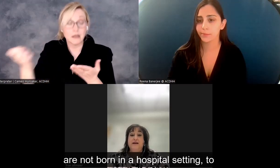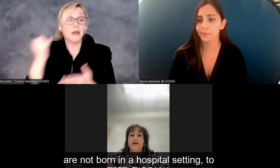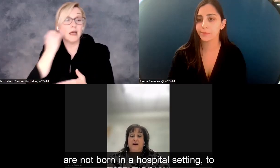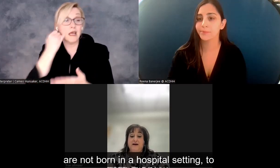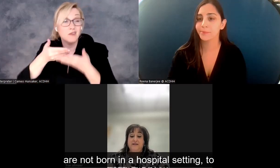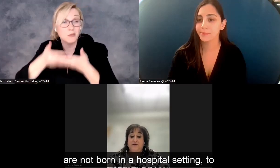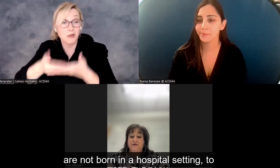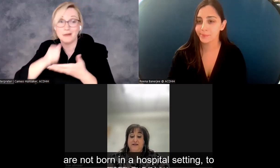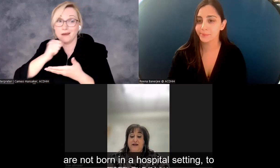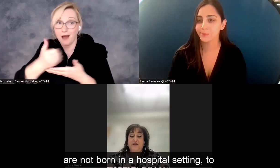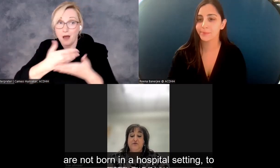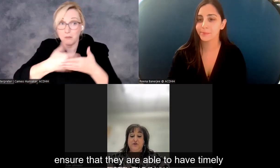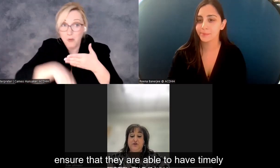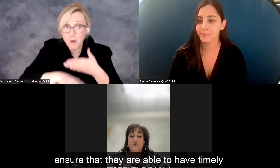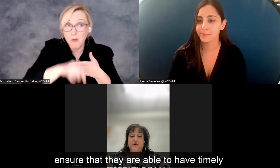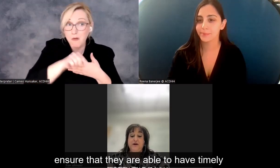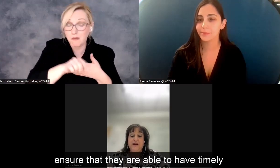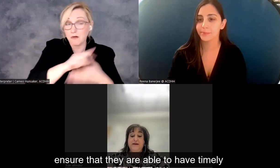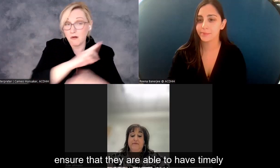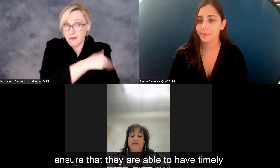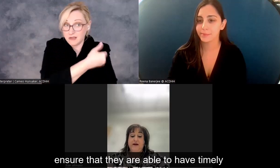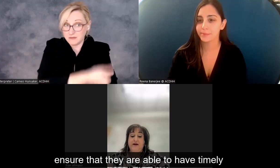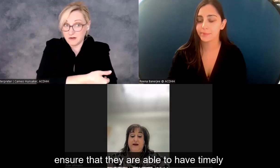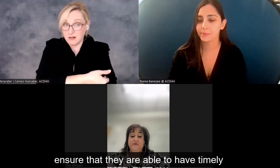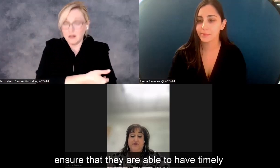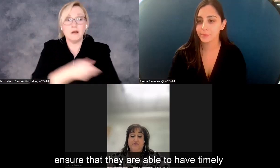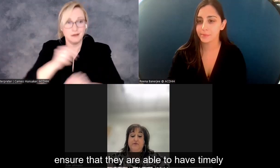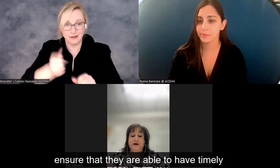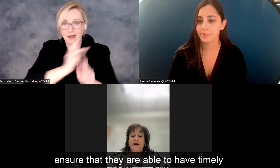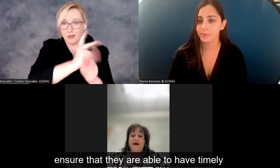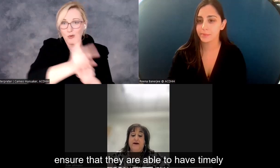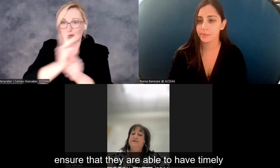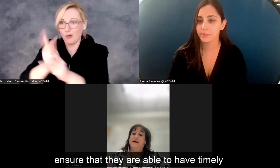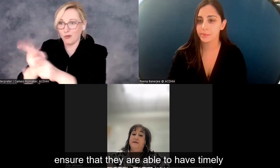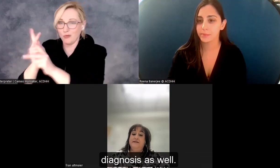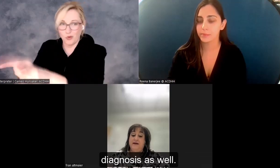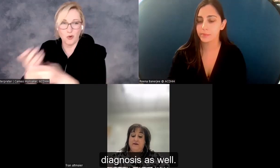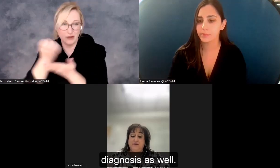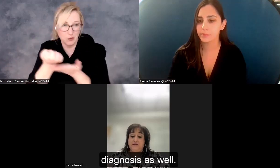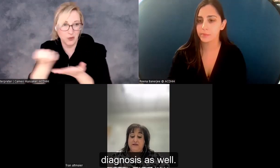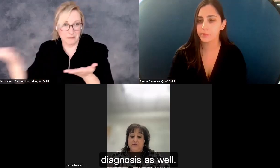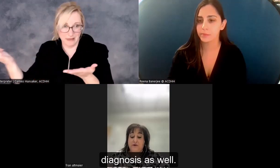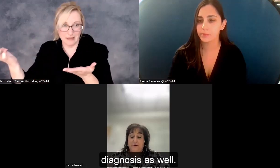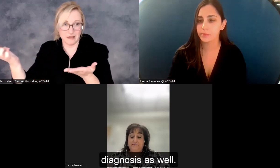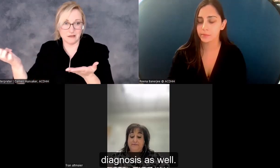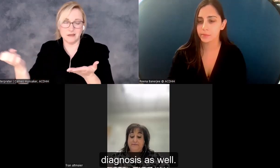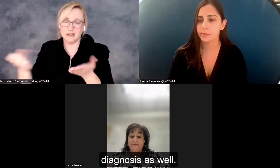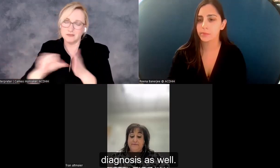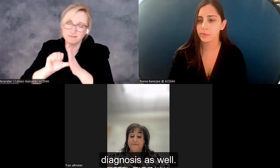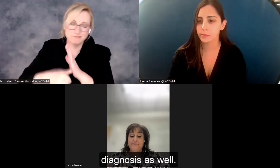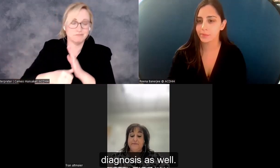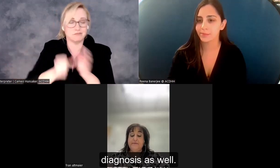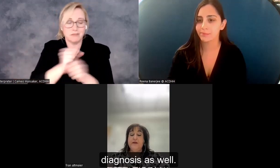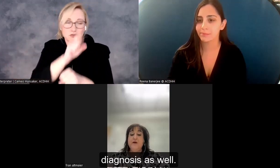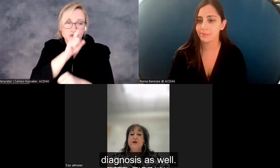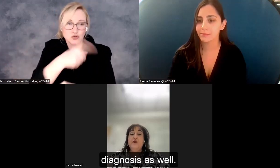born in a hospital setting to ensure that they are able to have timely diagnosis as well.